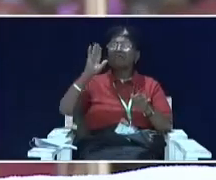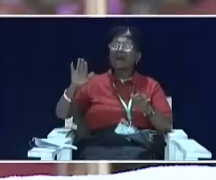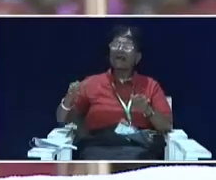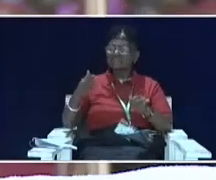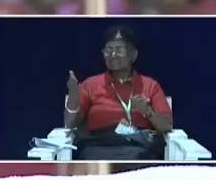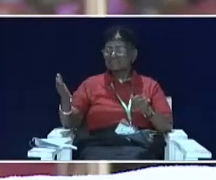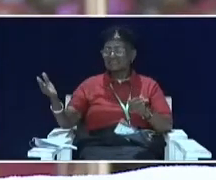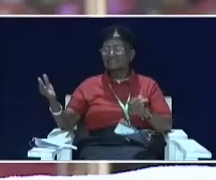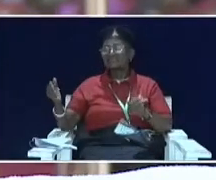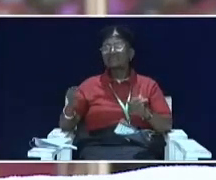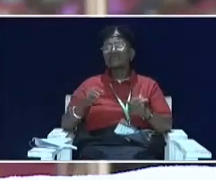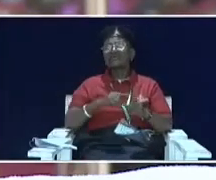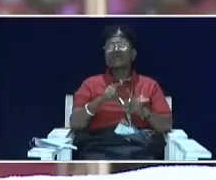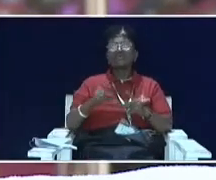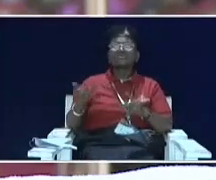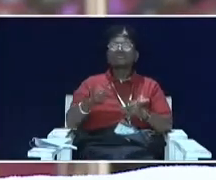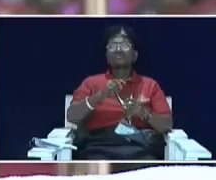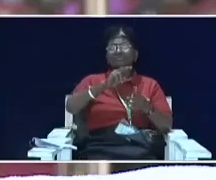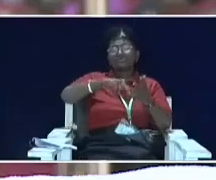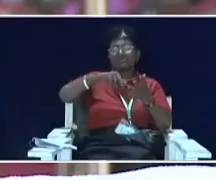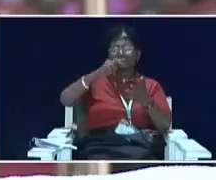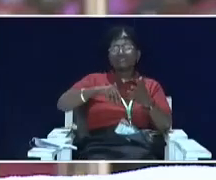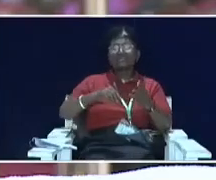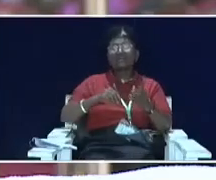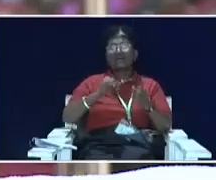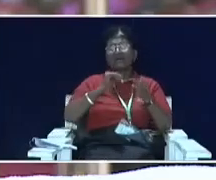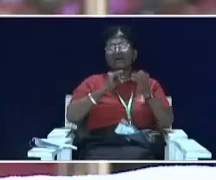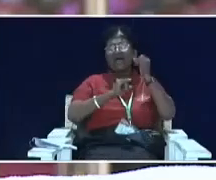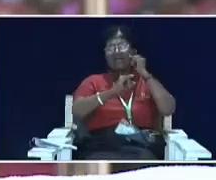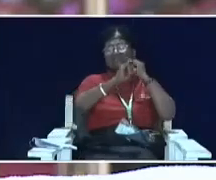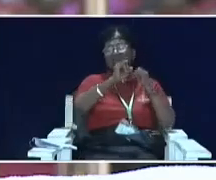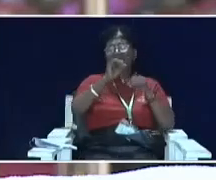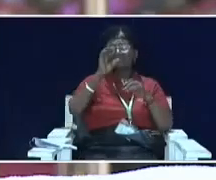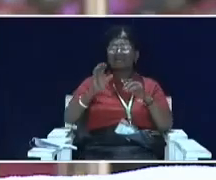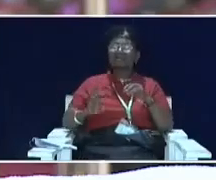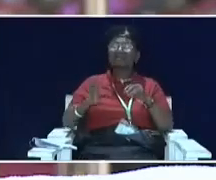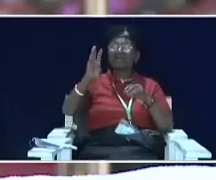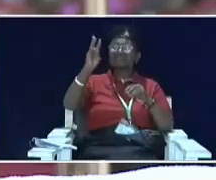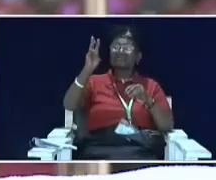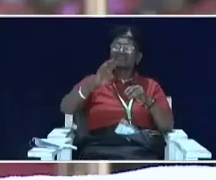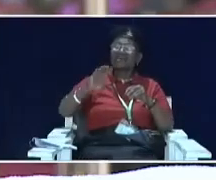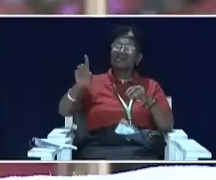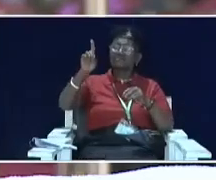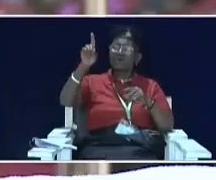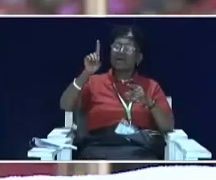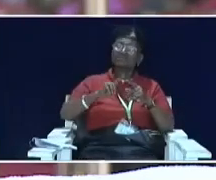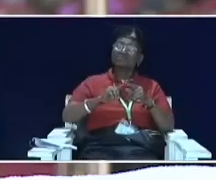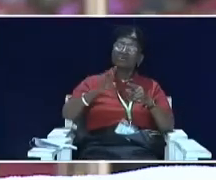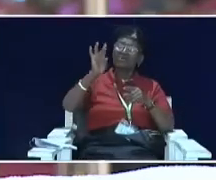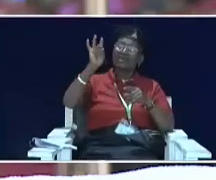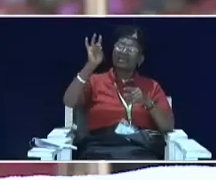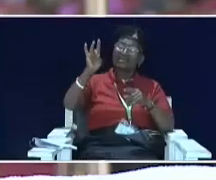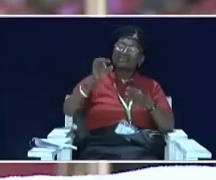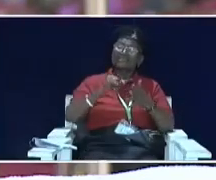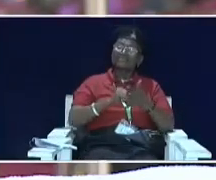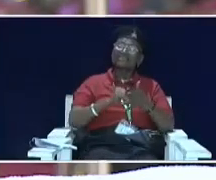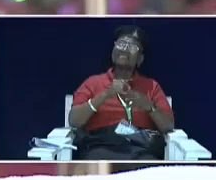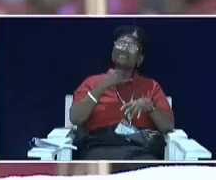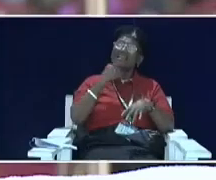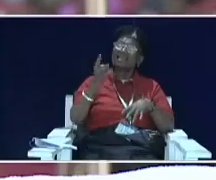from verse 1 to 8, Isaiah chapter 6 from verse 1 to 8, it tells you that